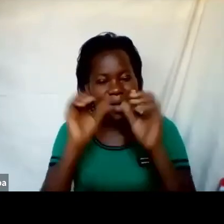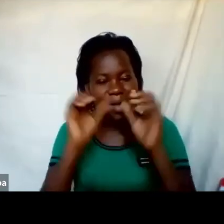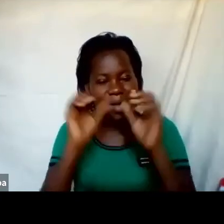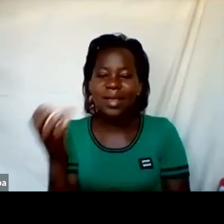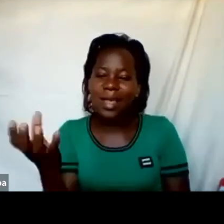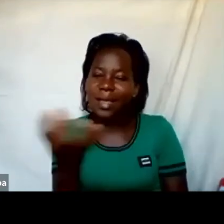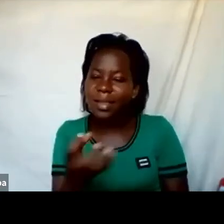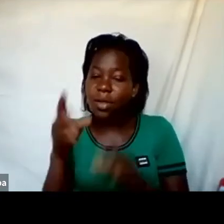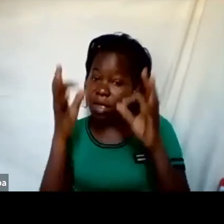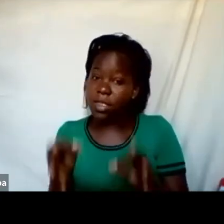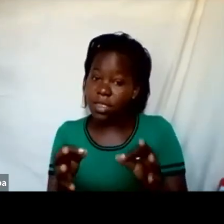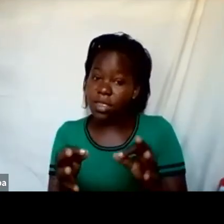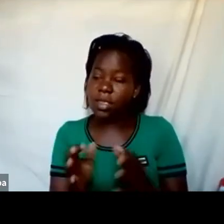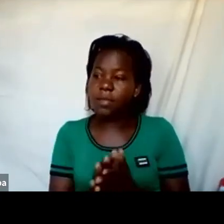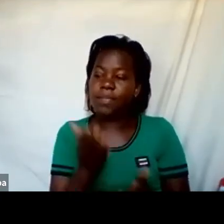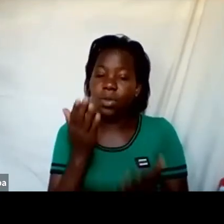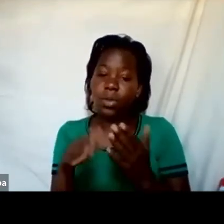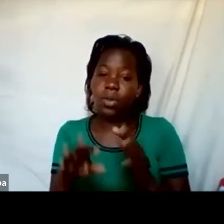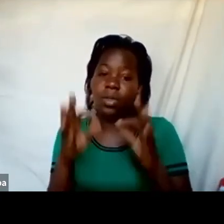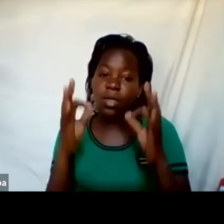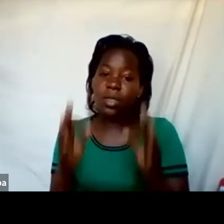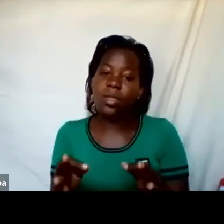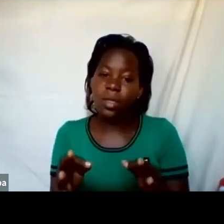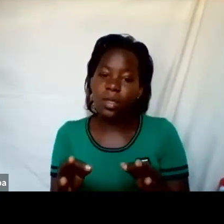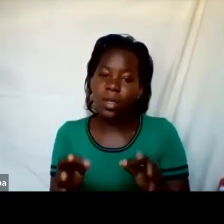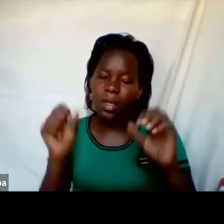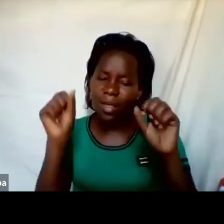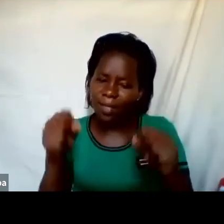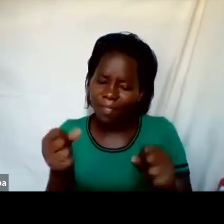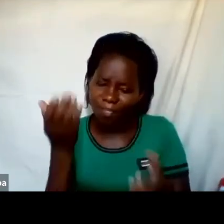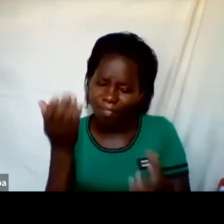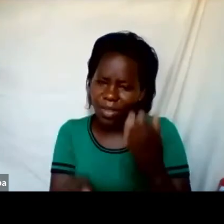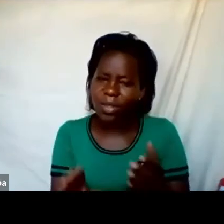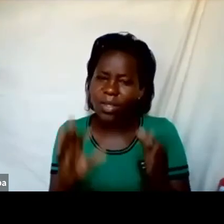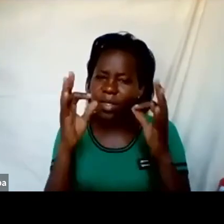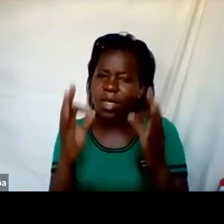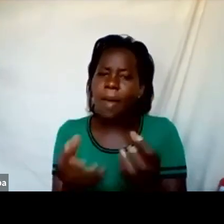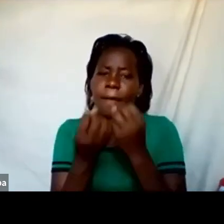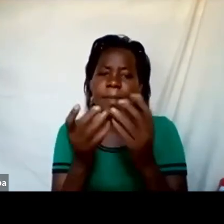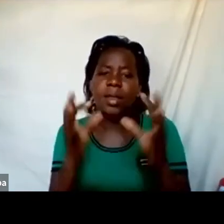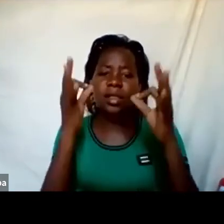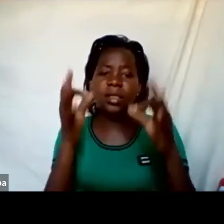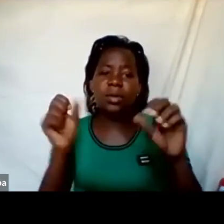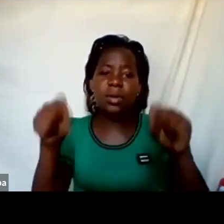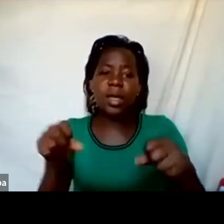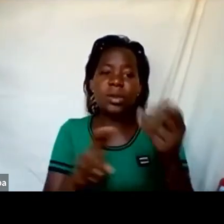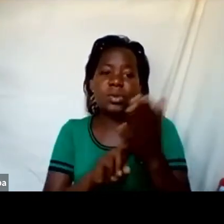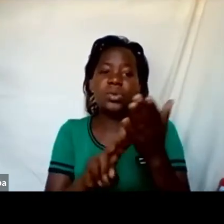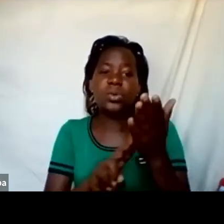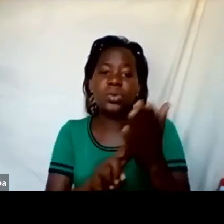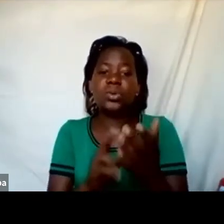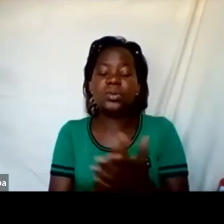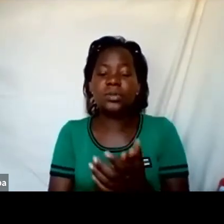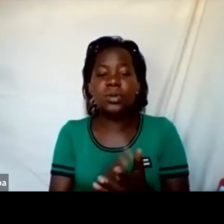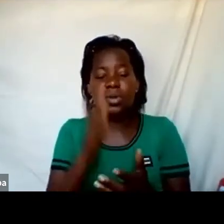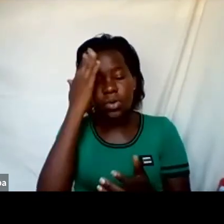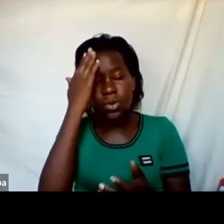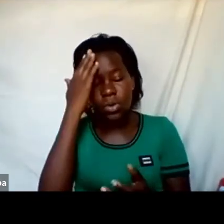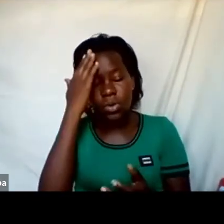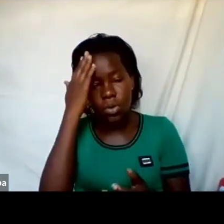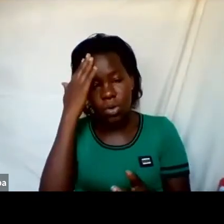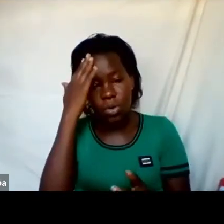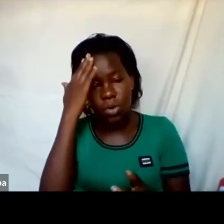your product? Are they compatible with your product? There are a lot of things that you can use around to ensure that you maintain your product